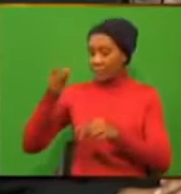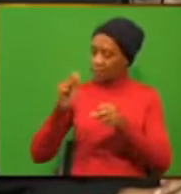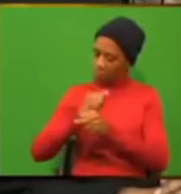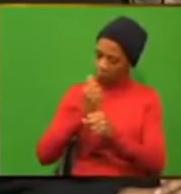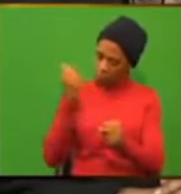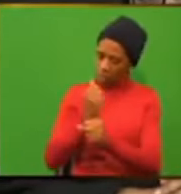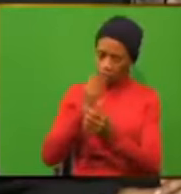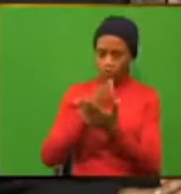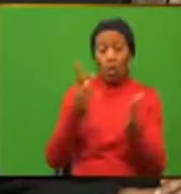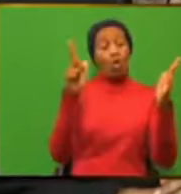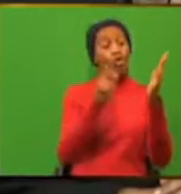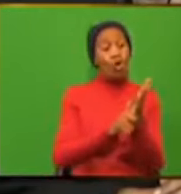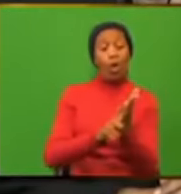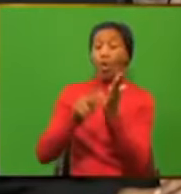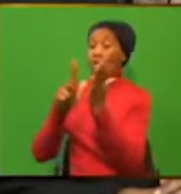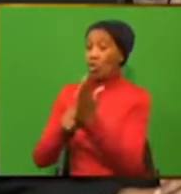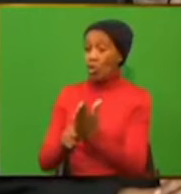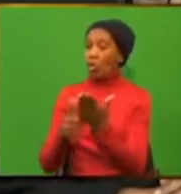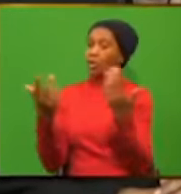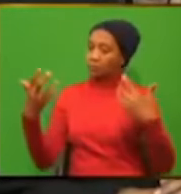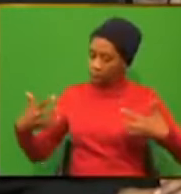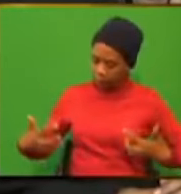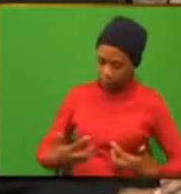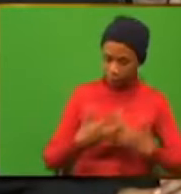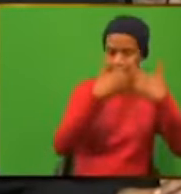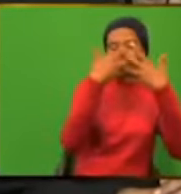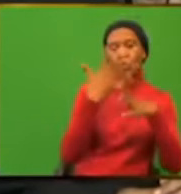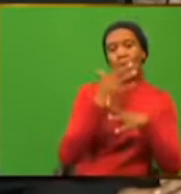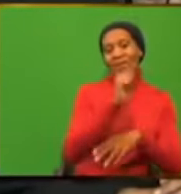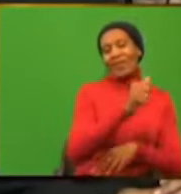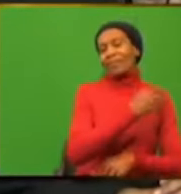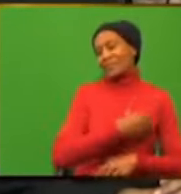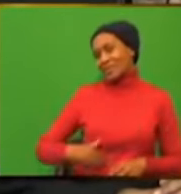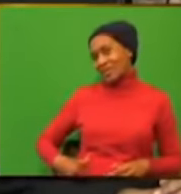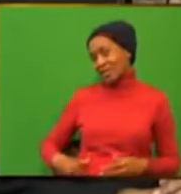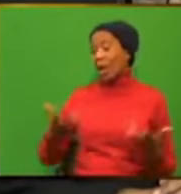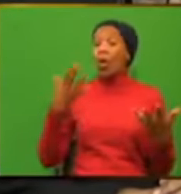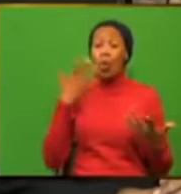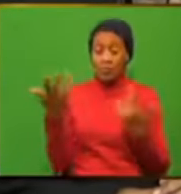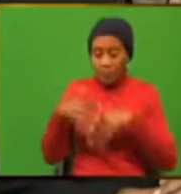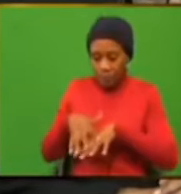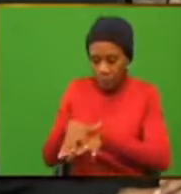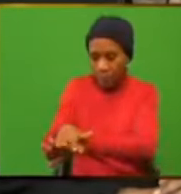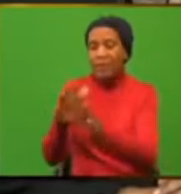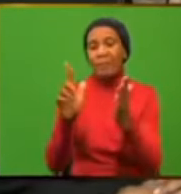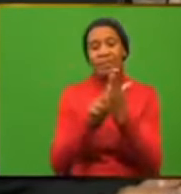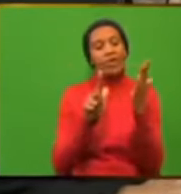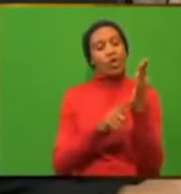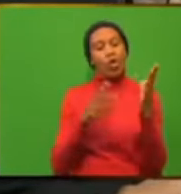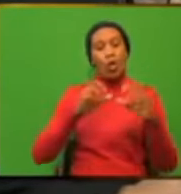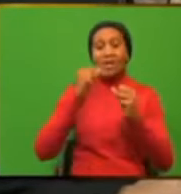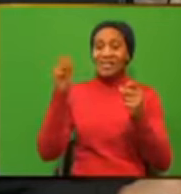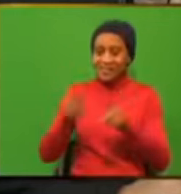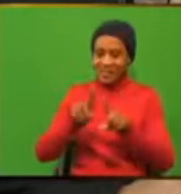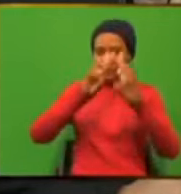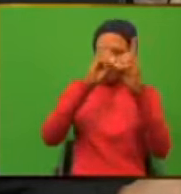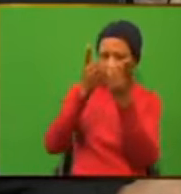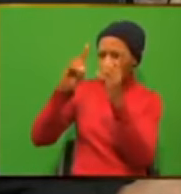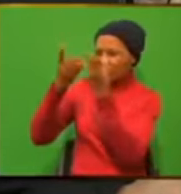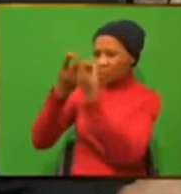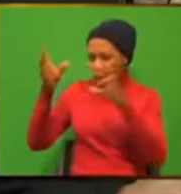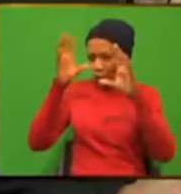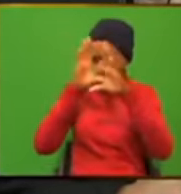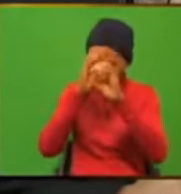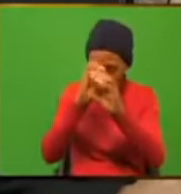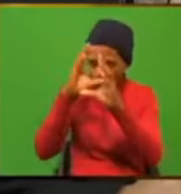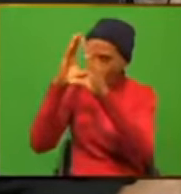presented meet this mandate, and that the implementation of these laws and the wider focus of government departments as well